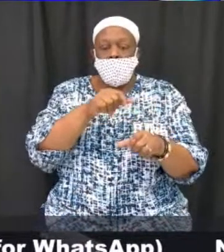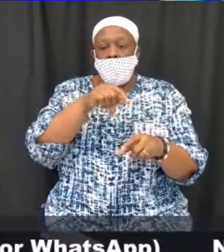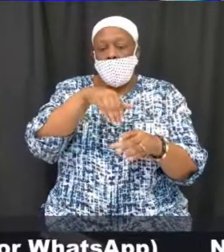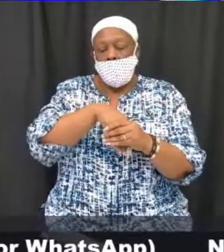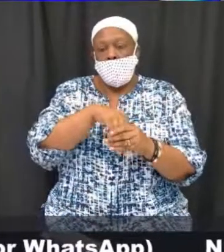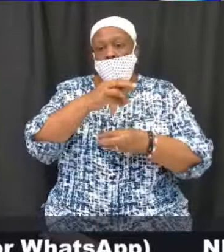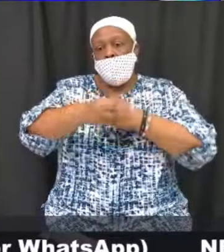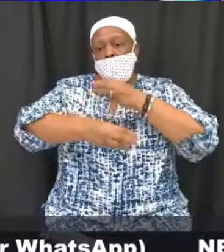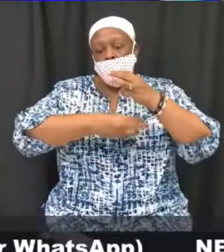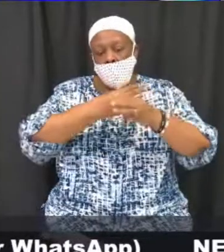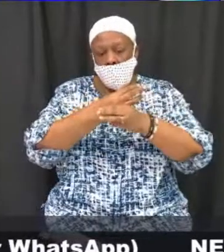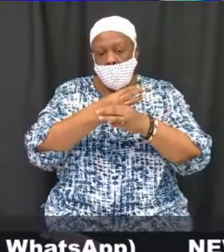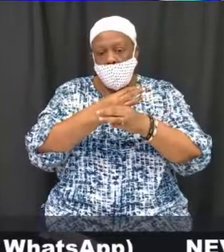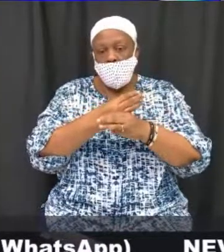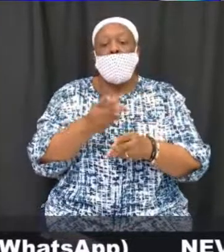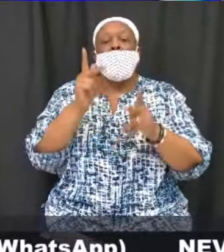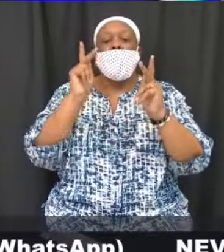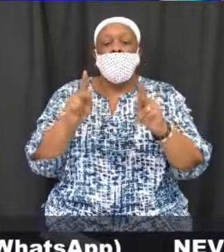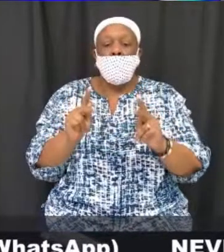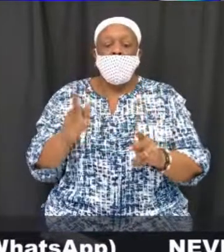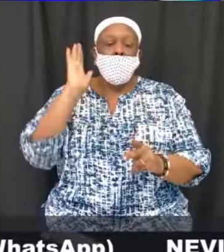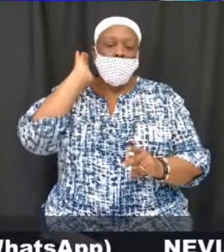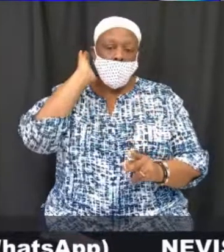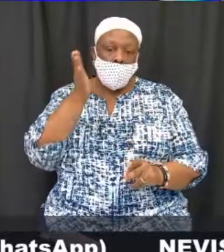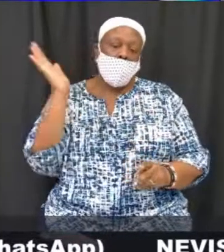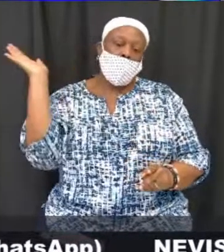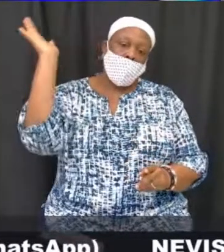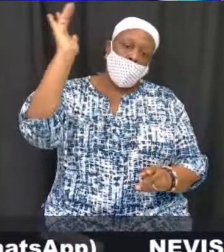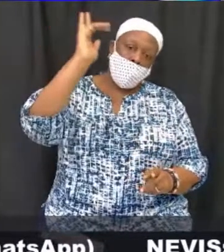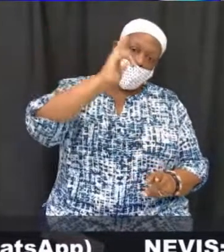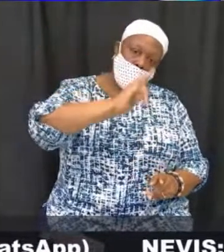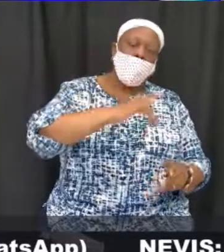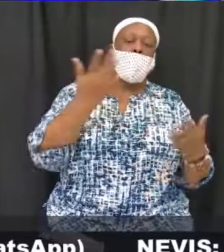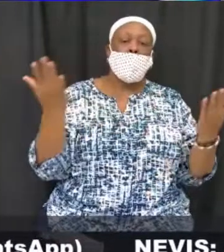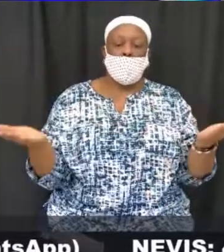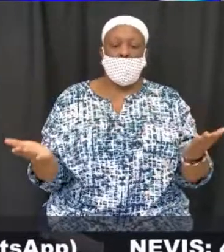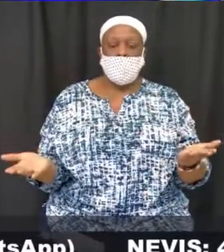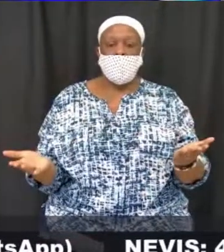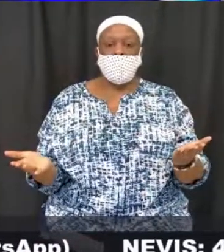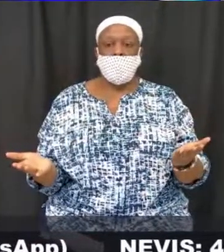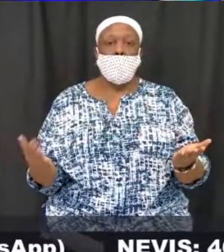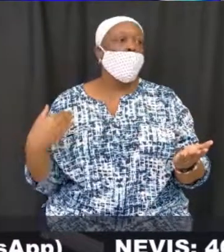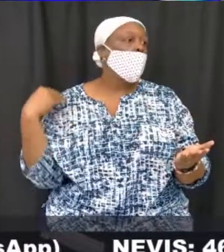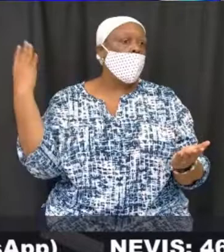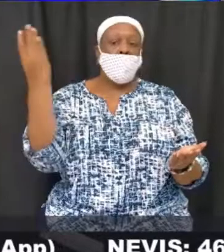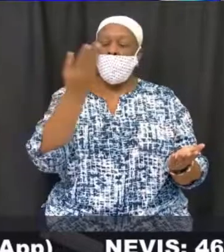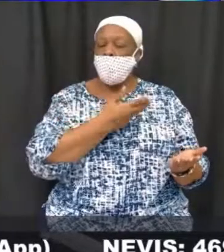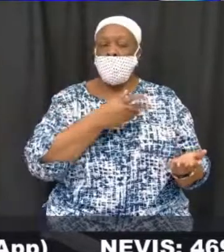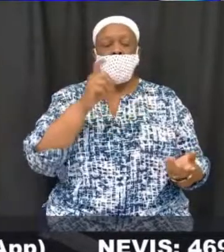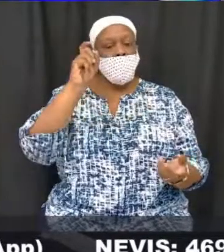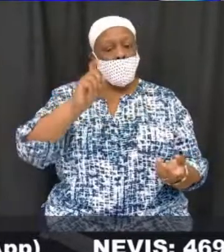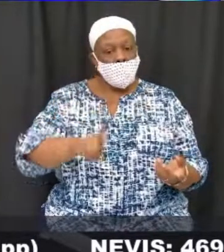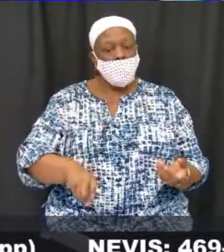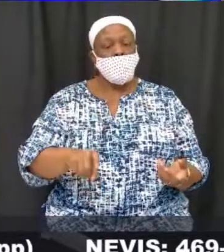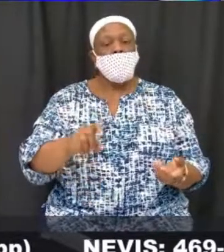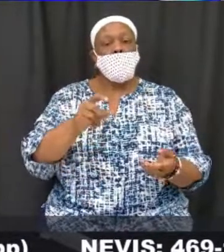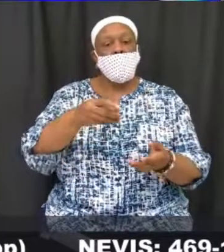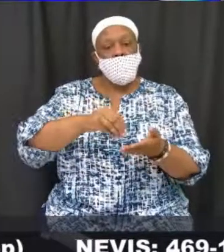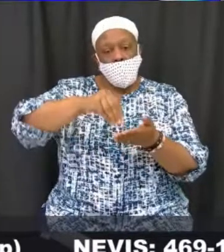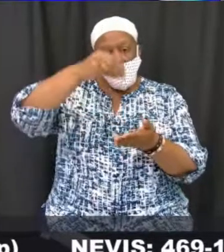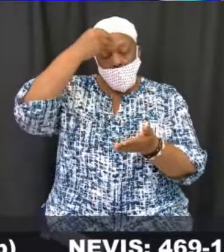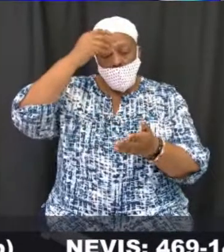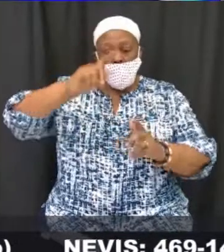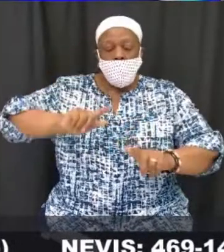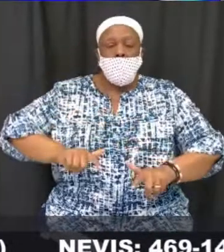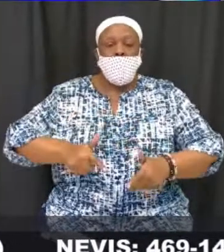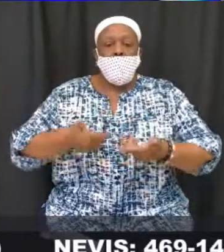once our borders are open. We are going to have to learn to live with COVID-19 for some time, but make sure we